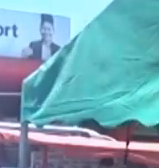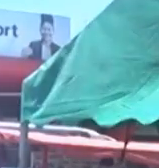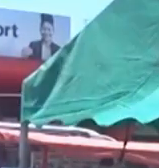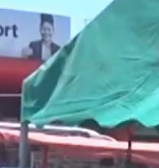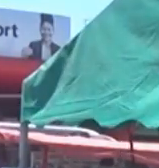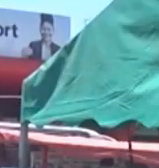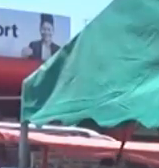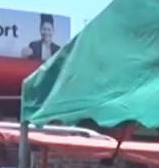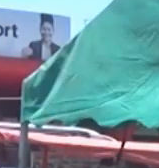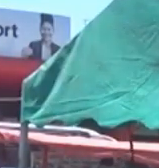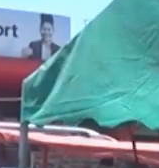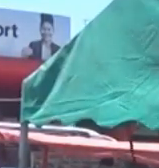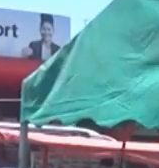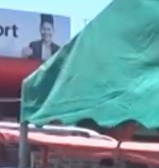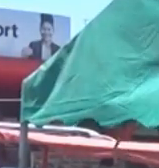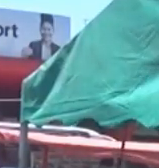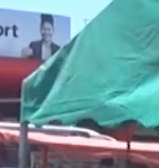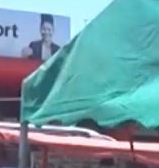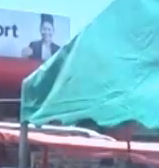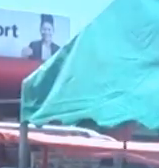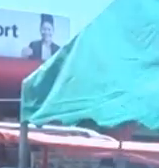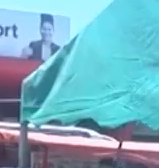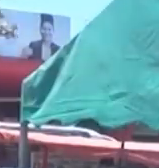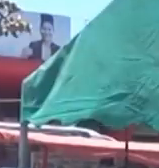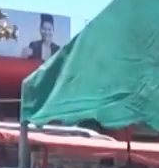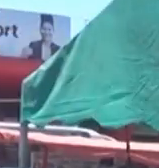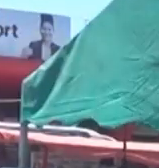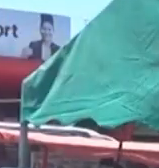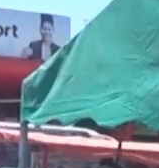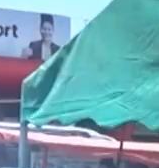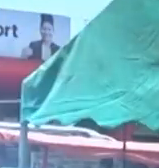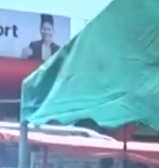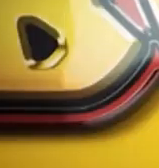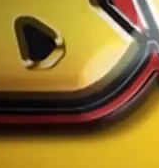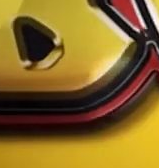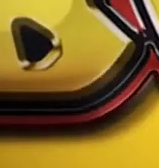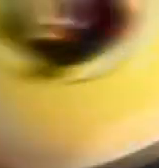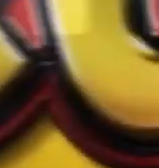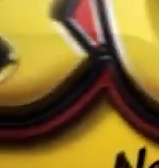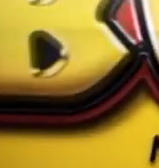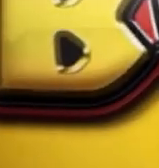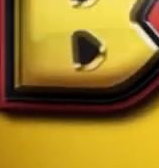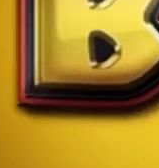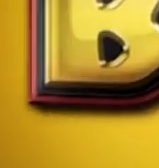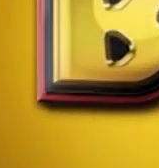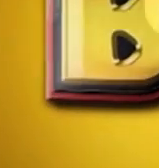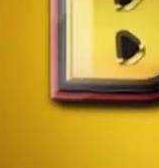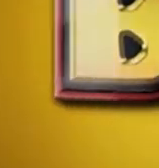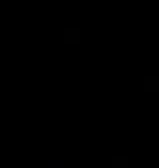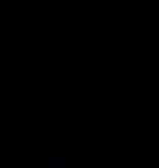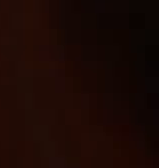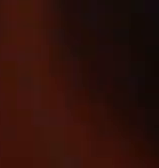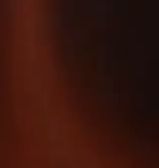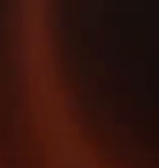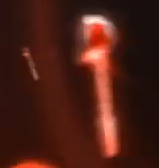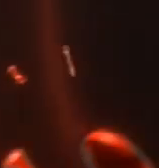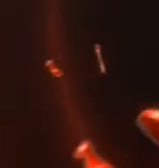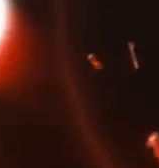Bola, ang gono ilutoka butalita ka ng Bola FM bertini number 2 NSR. Bola FM number 2 NSR.